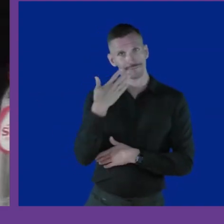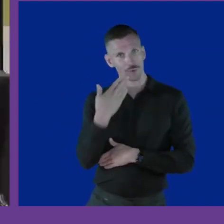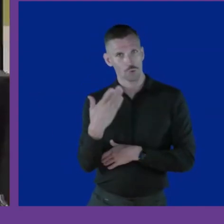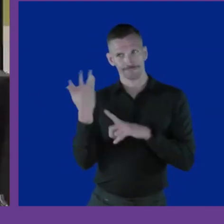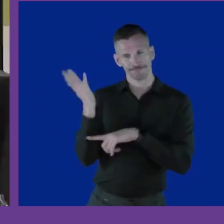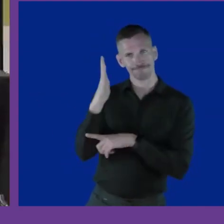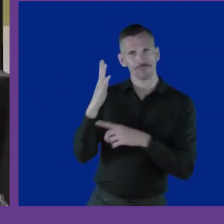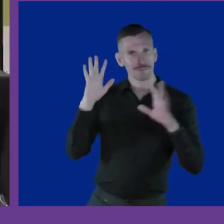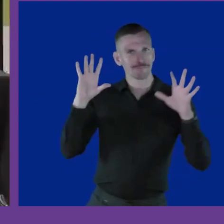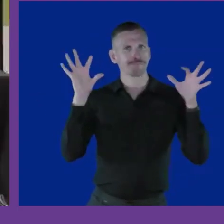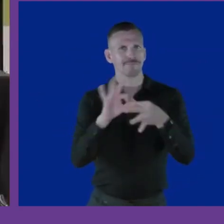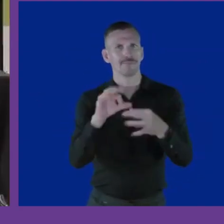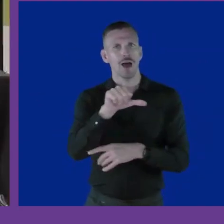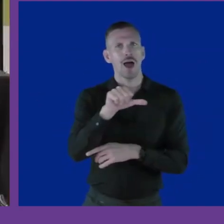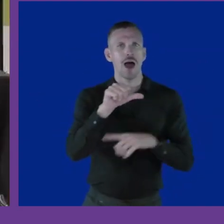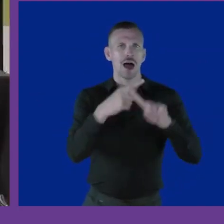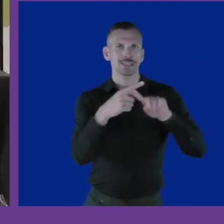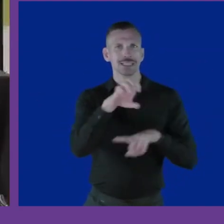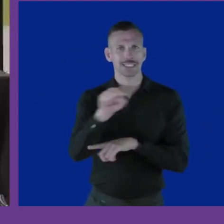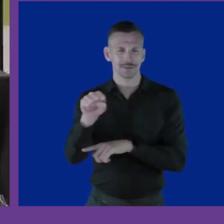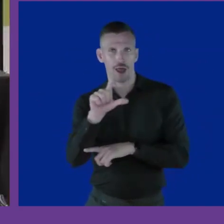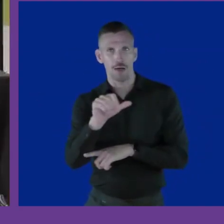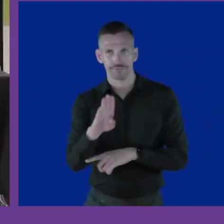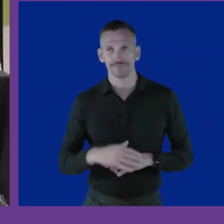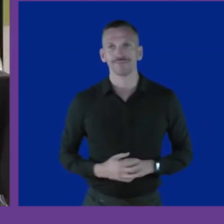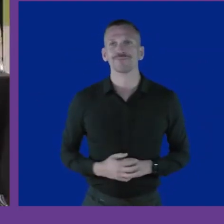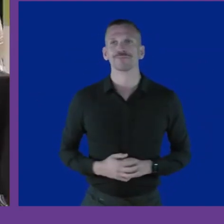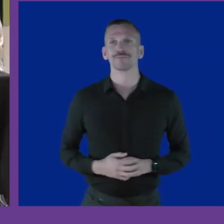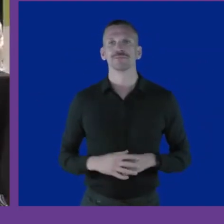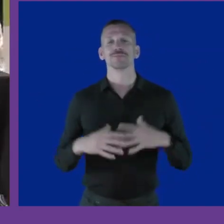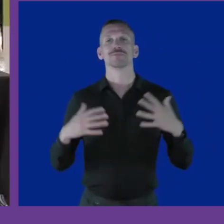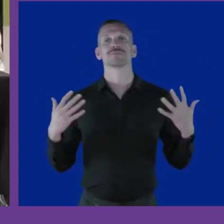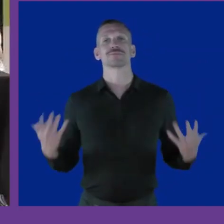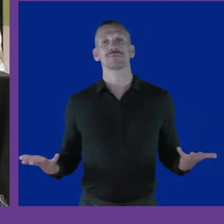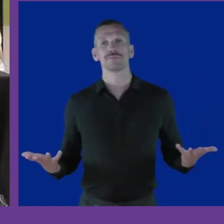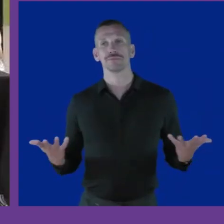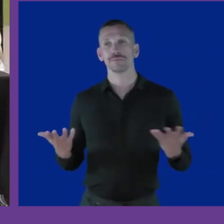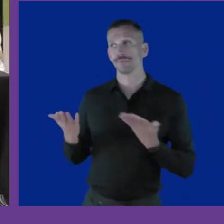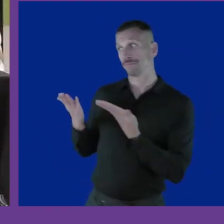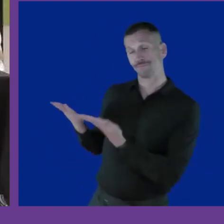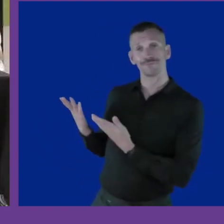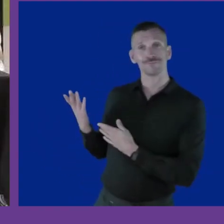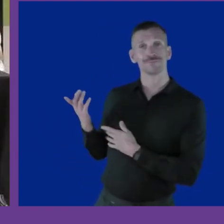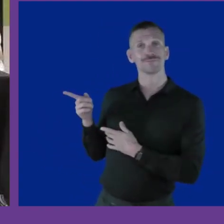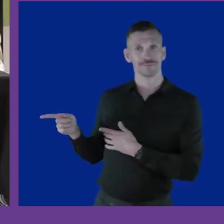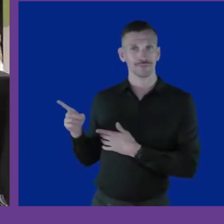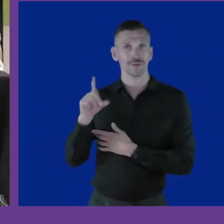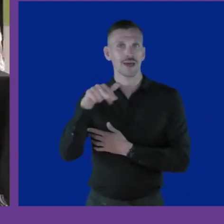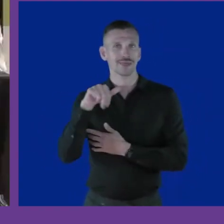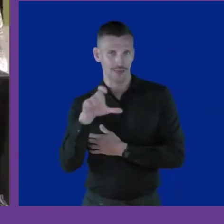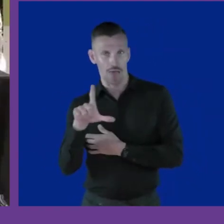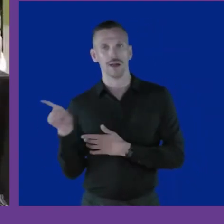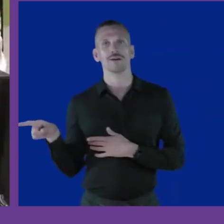I also do what I do because of selfish reasons, because I have a visual impairment myself. So I have a lot of problems when it comes to, let's